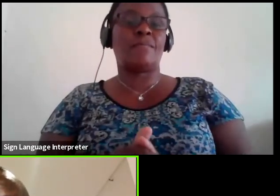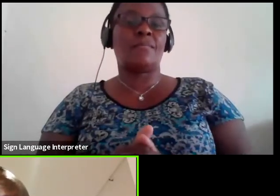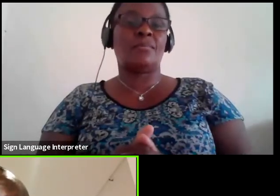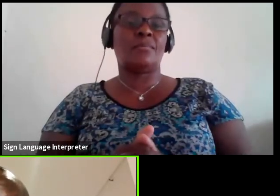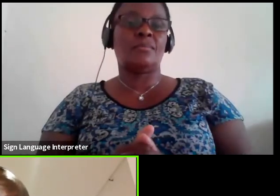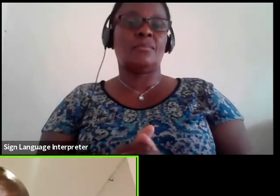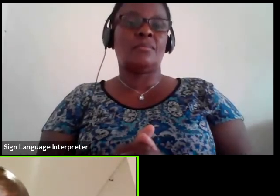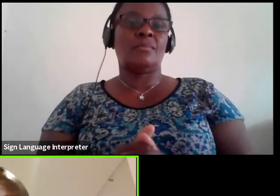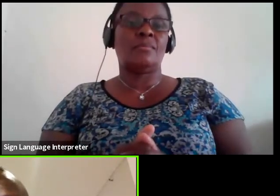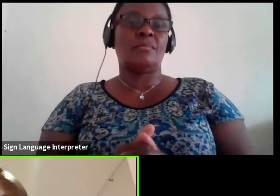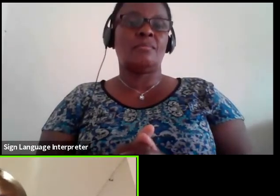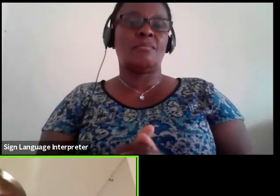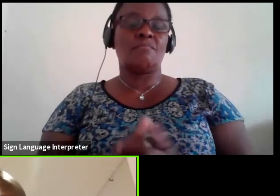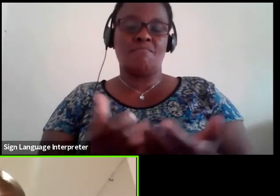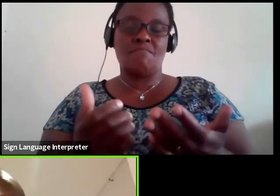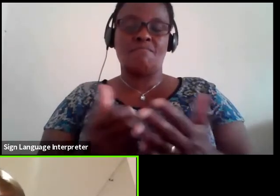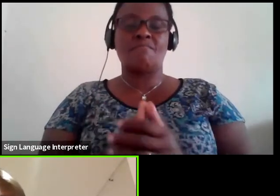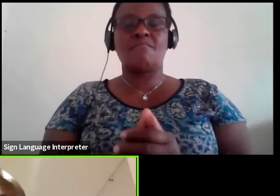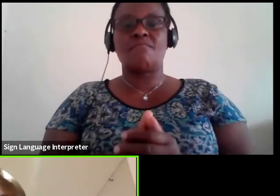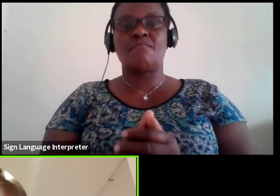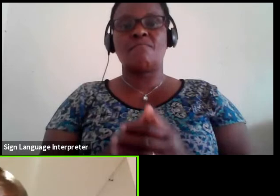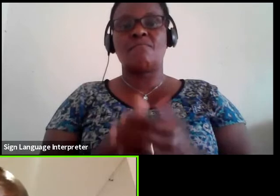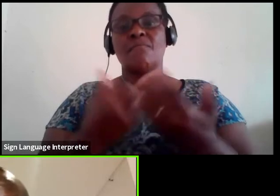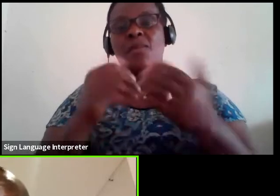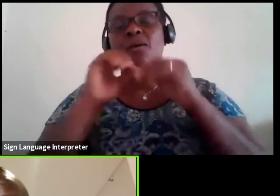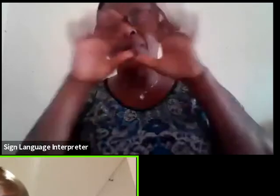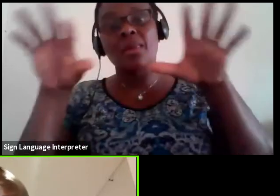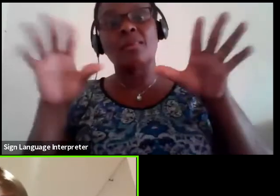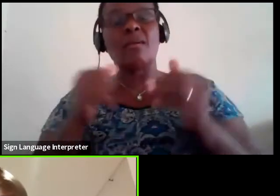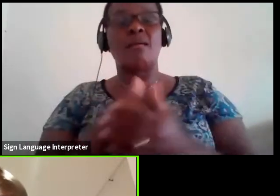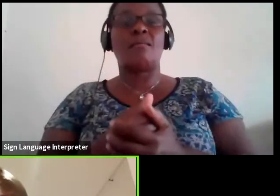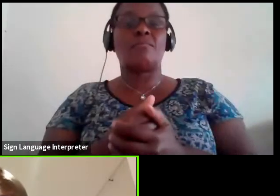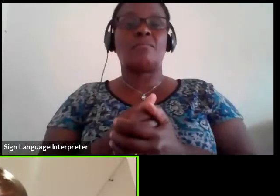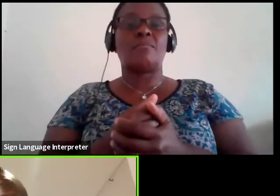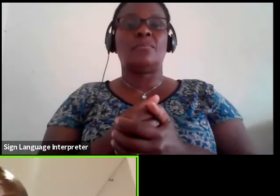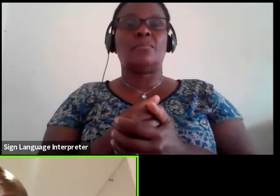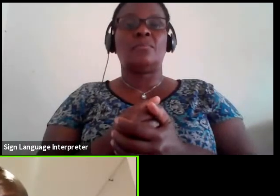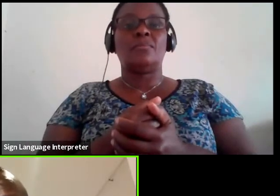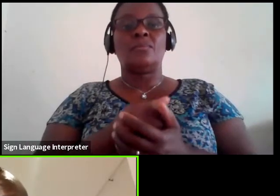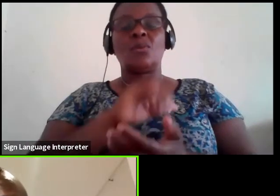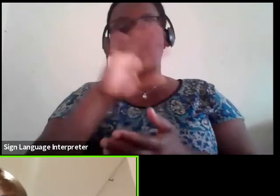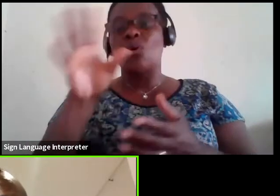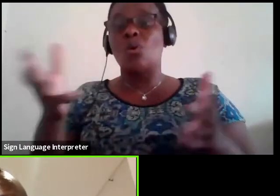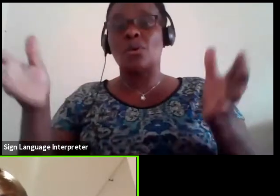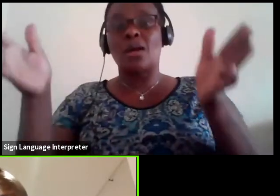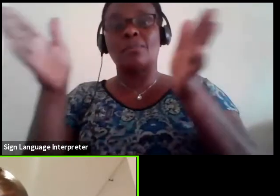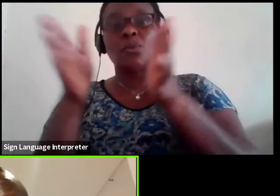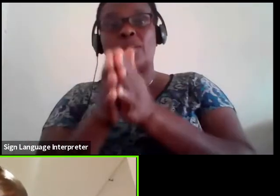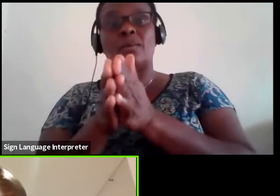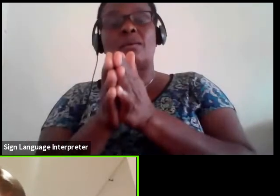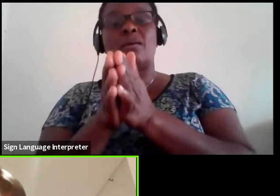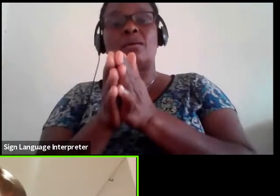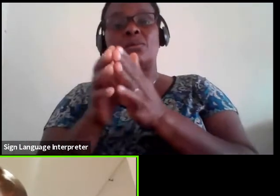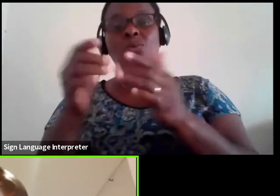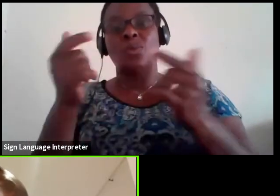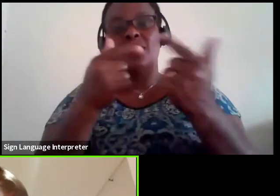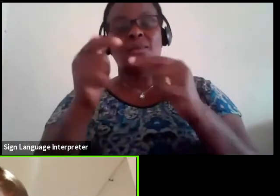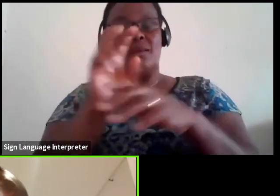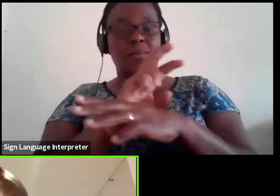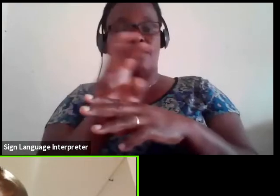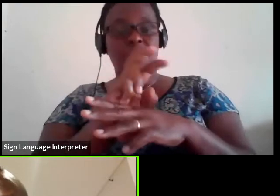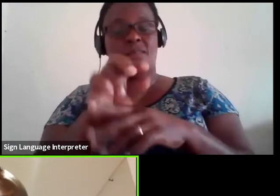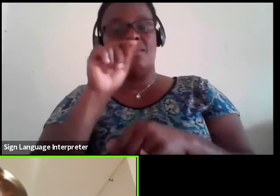society organizations, the media, and all these stakeholders to come together to expose these surveillance mechanisms